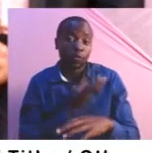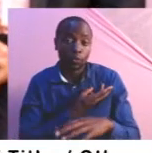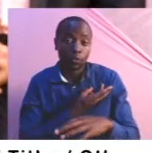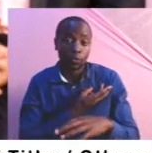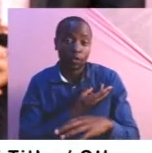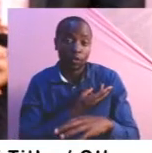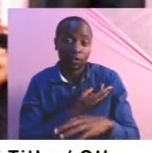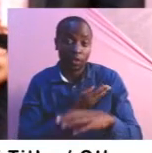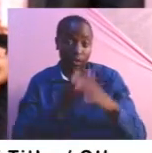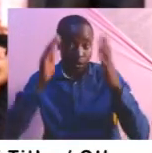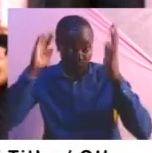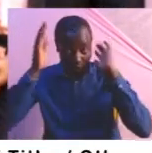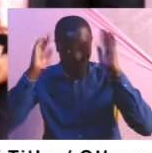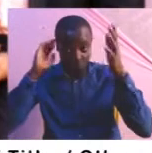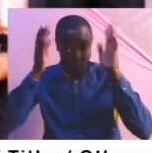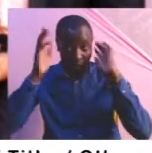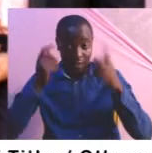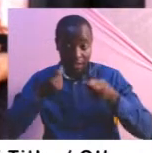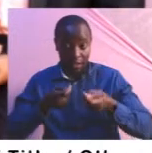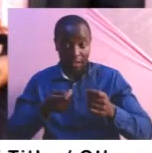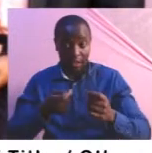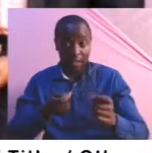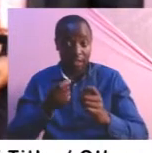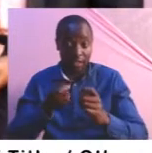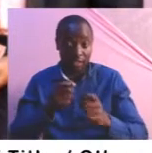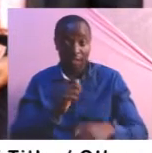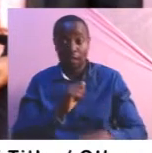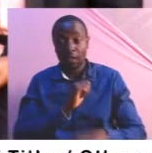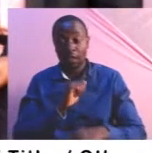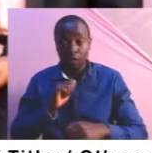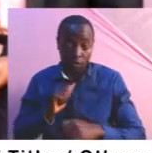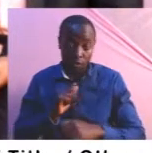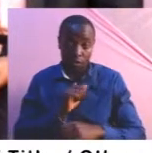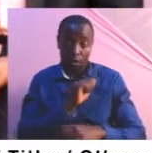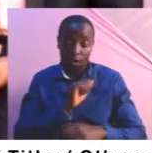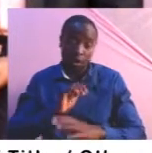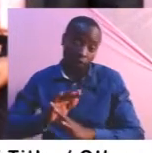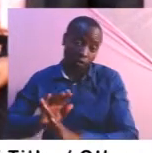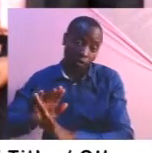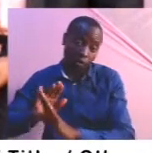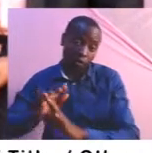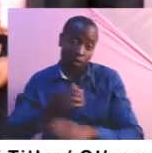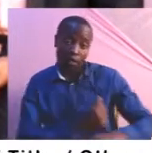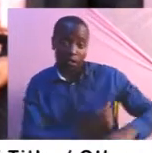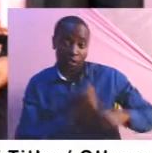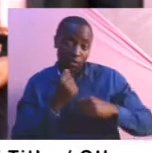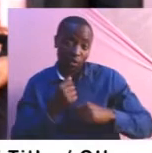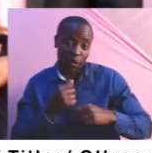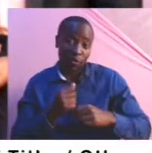the donkey is speaking, or the donkey is trying to avoid the edge of God with a sword, and we are busy hitting